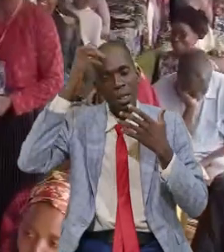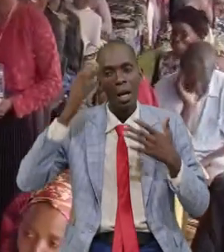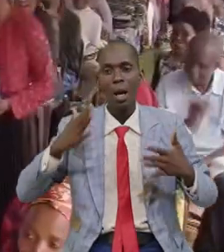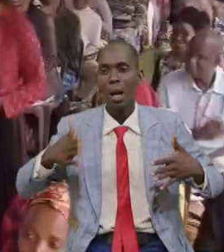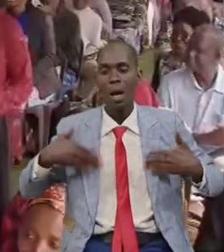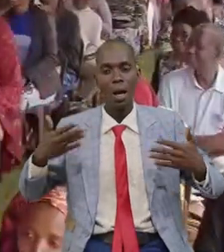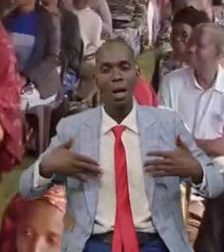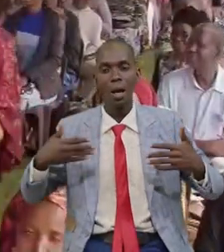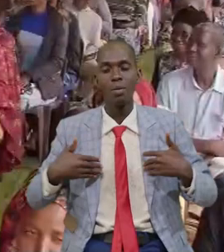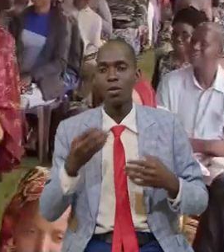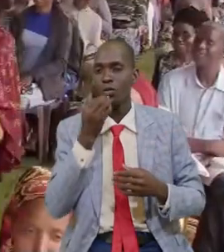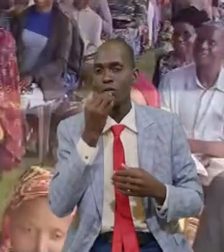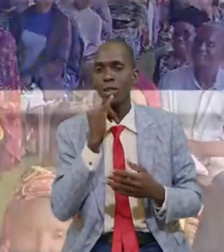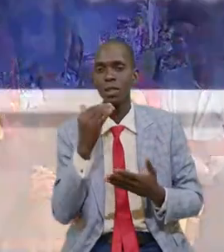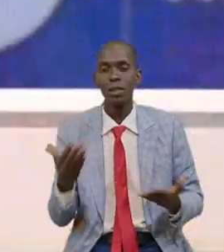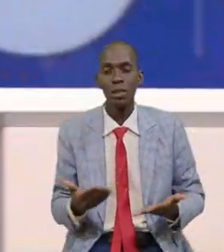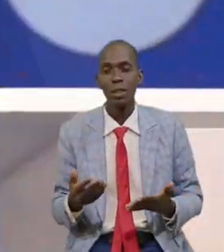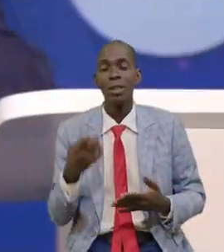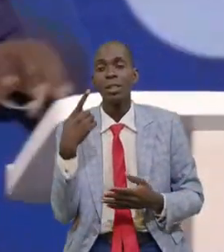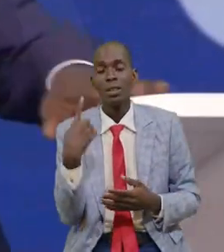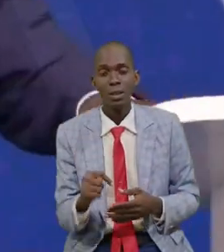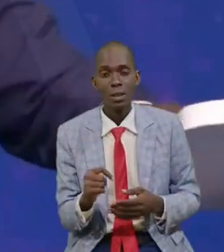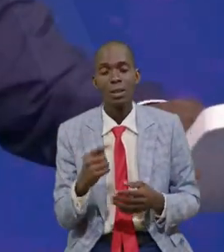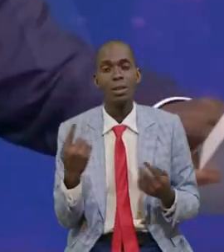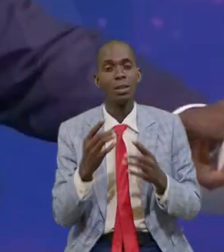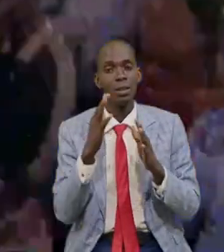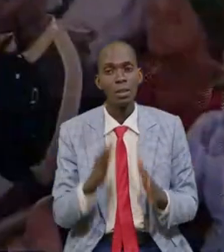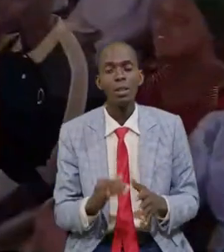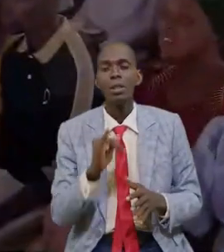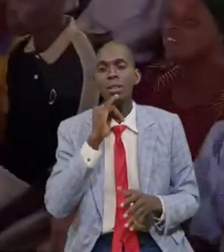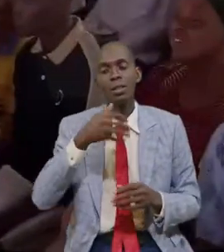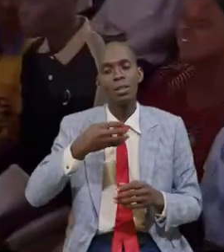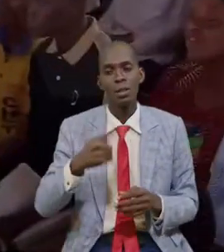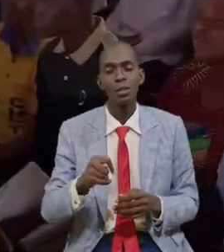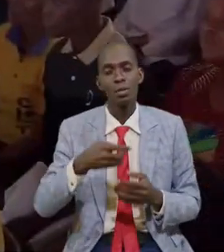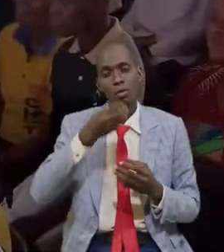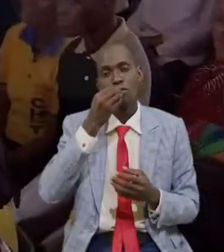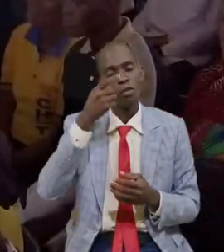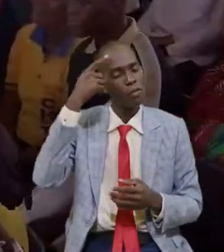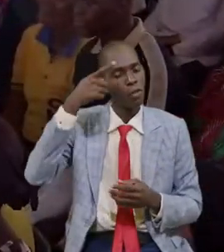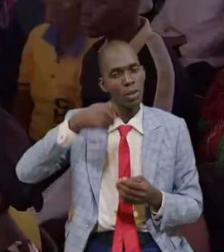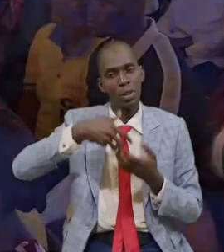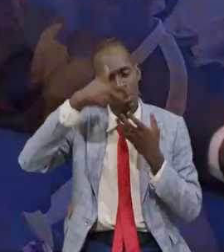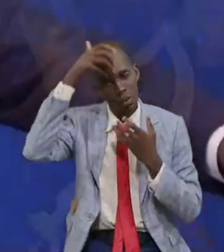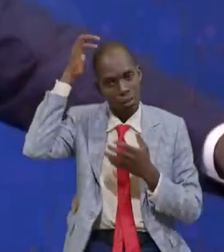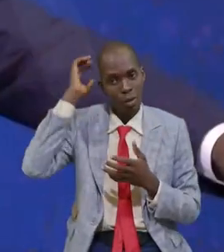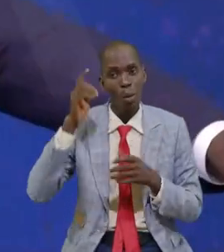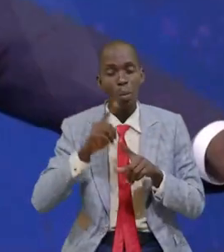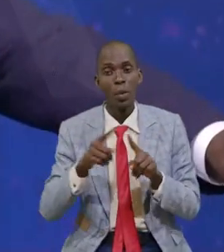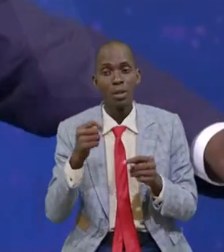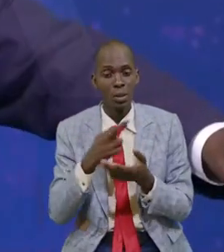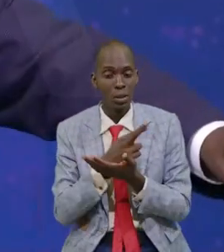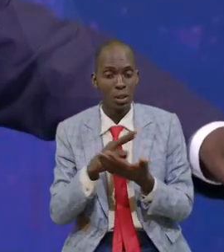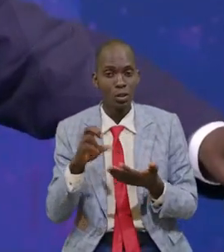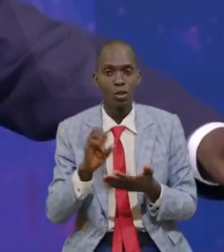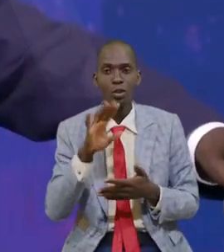meat has come. The unbeliever is meat for the lion. The righteous, your